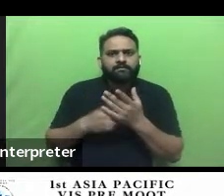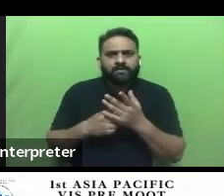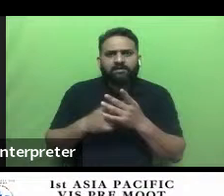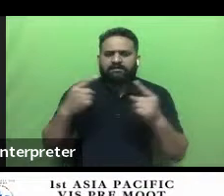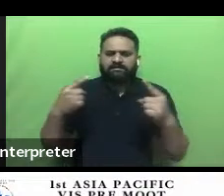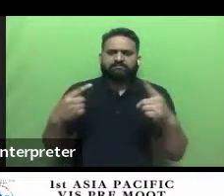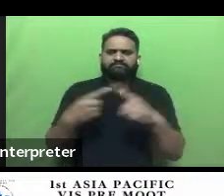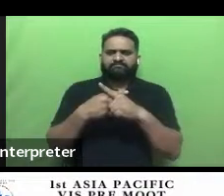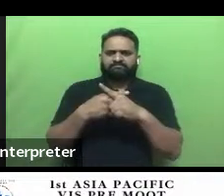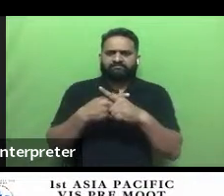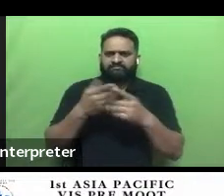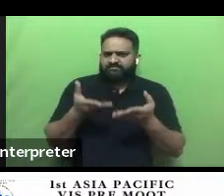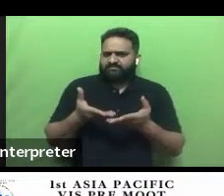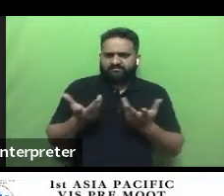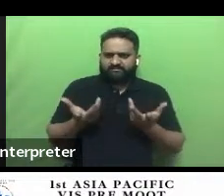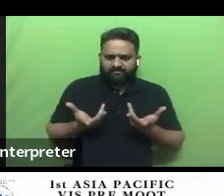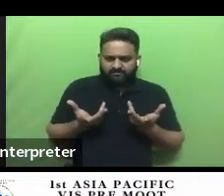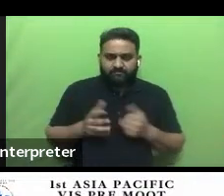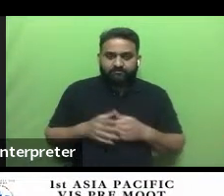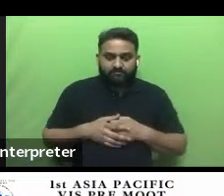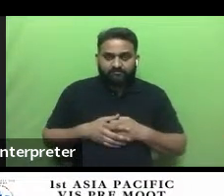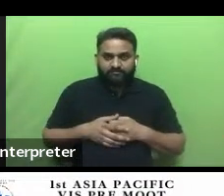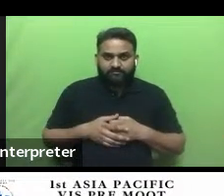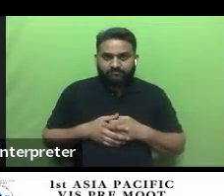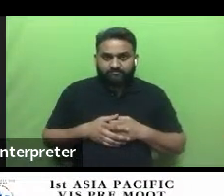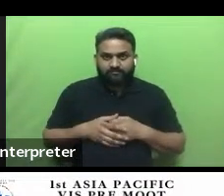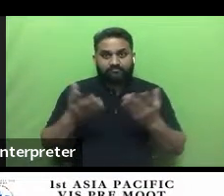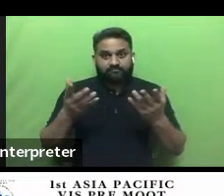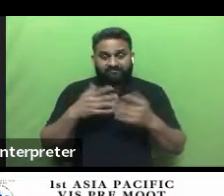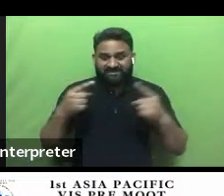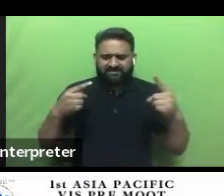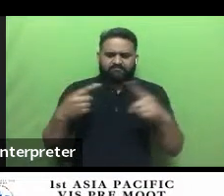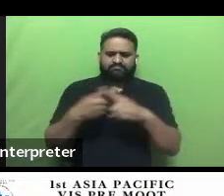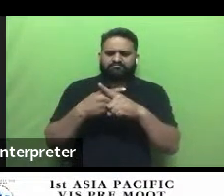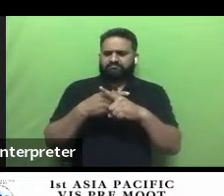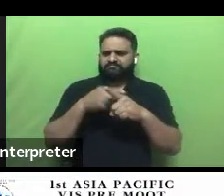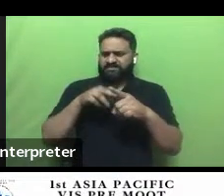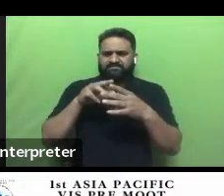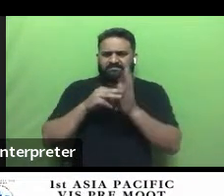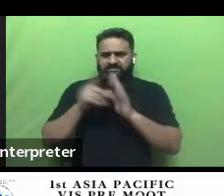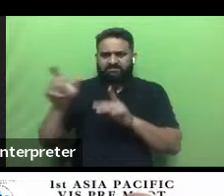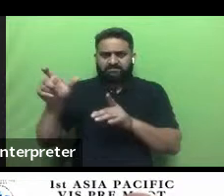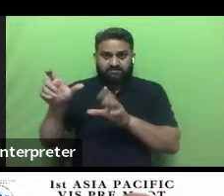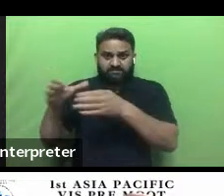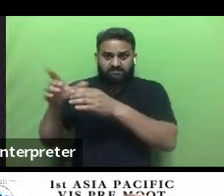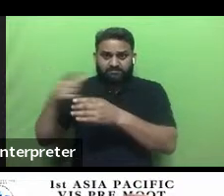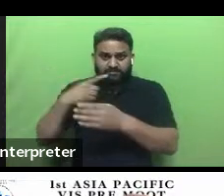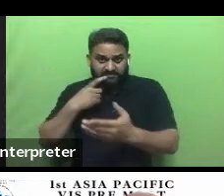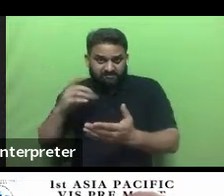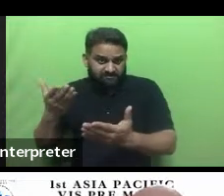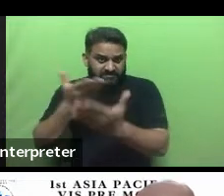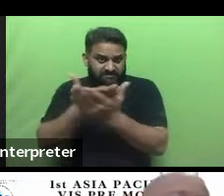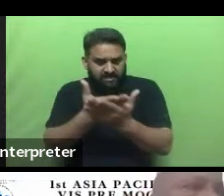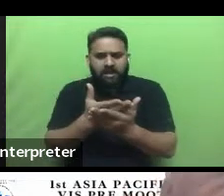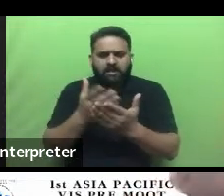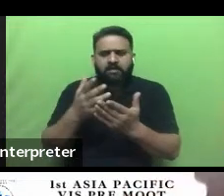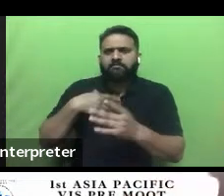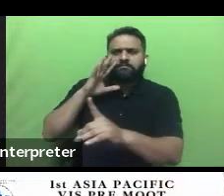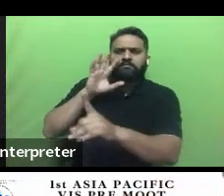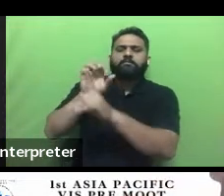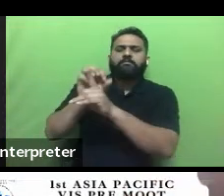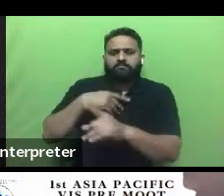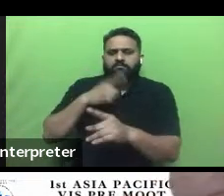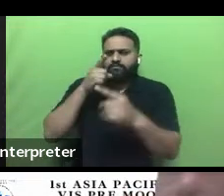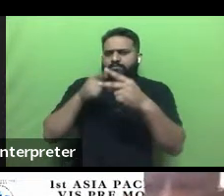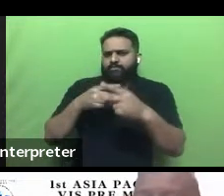terms. To contradict the submissions made by the opposing counsels, I will be making 2 points. First,